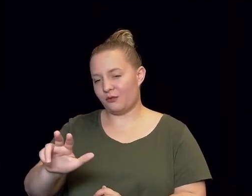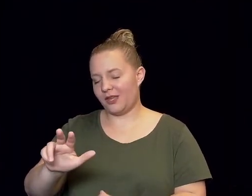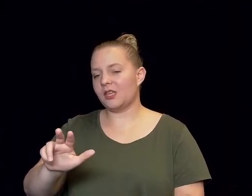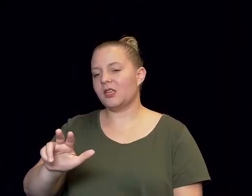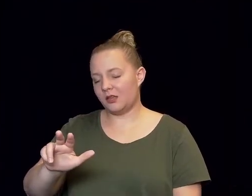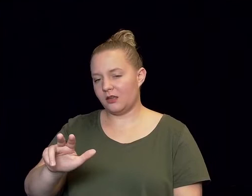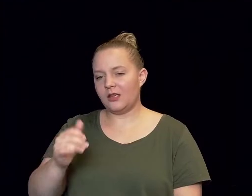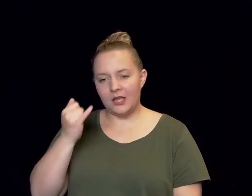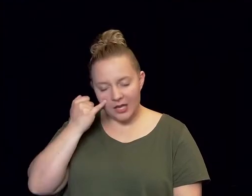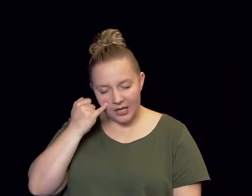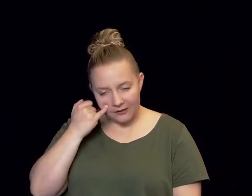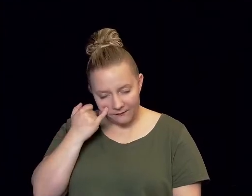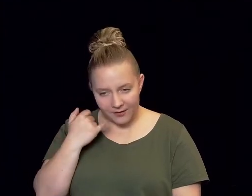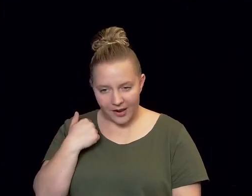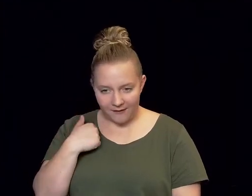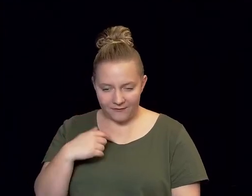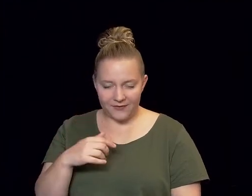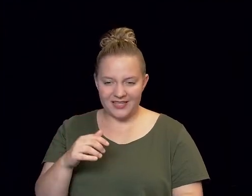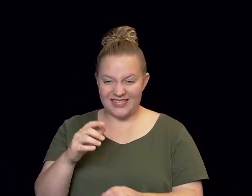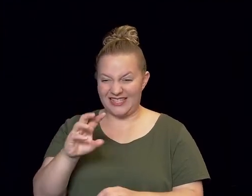$18.43 if I get 12 or 6 games.